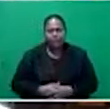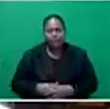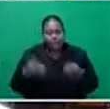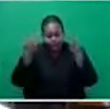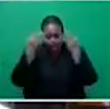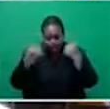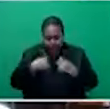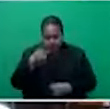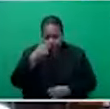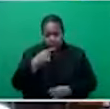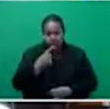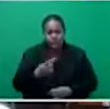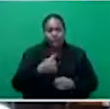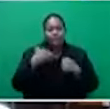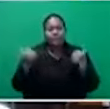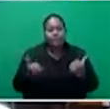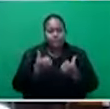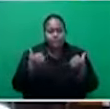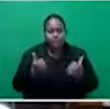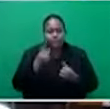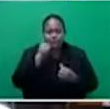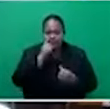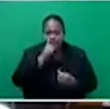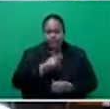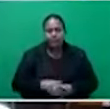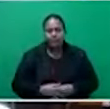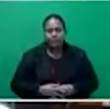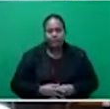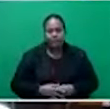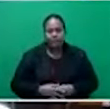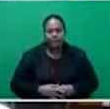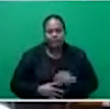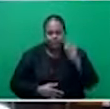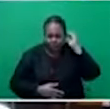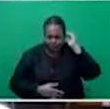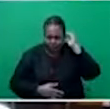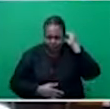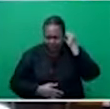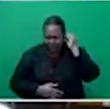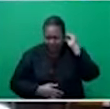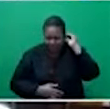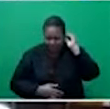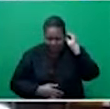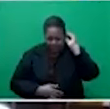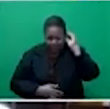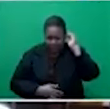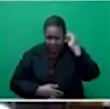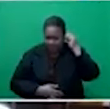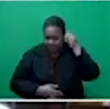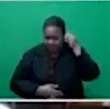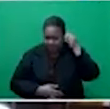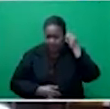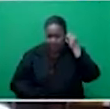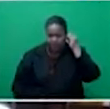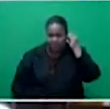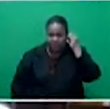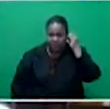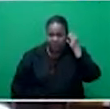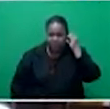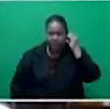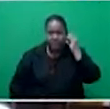people. I can tell you many people, sir. And Mr. Speaker, sir, we can tell you many people prior